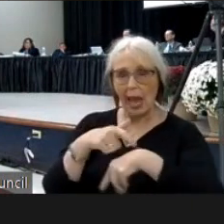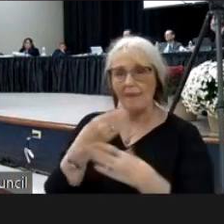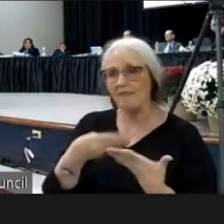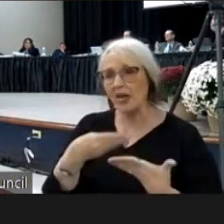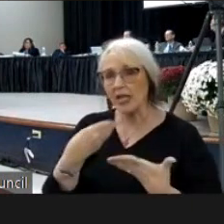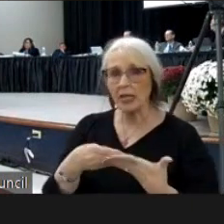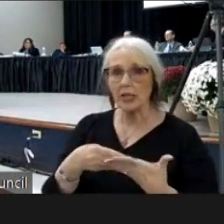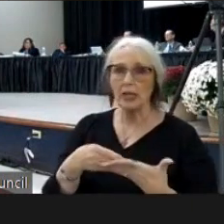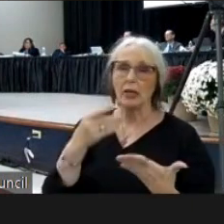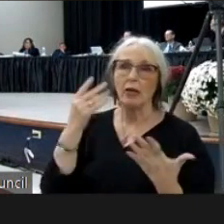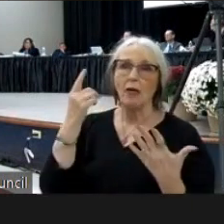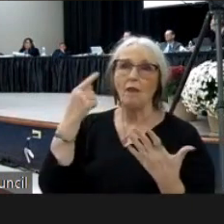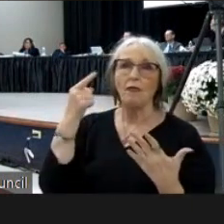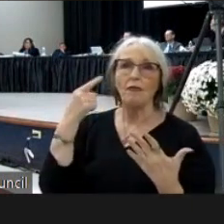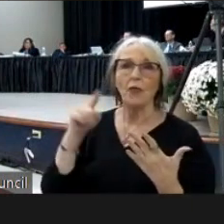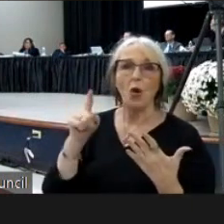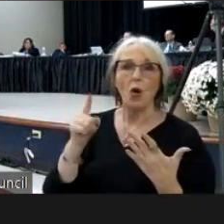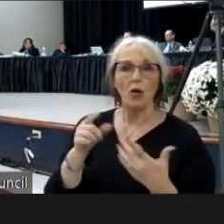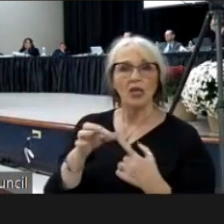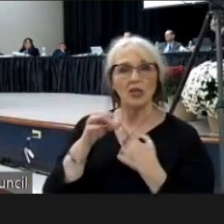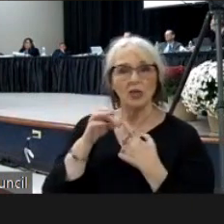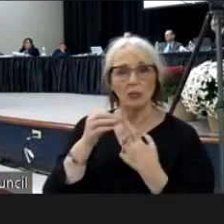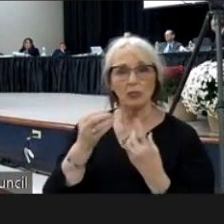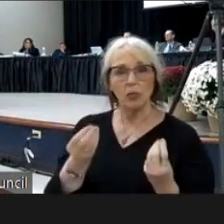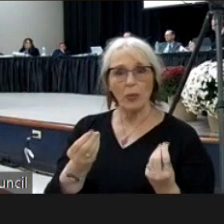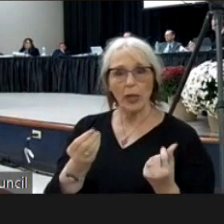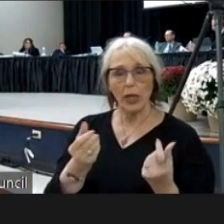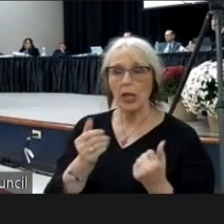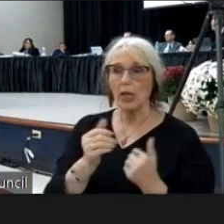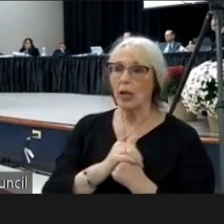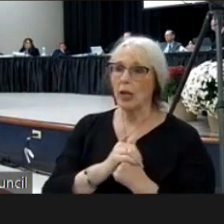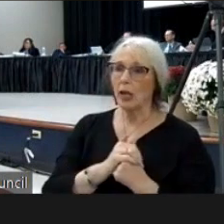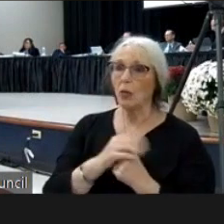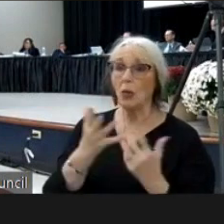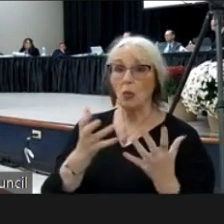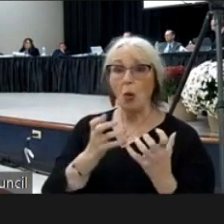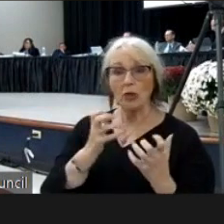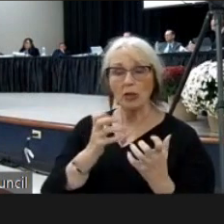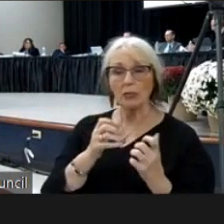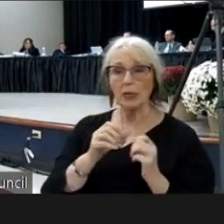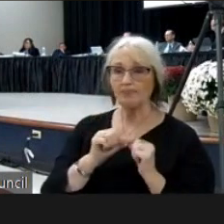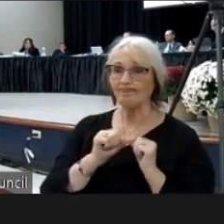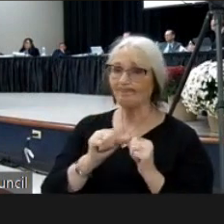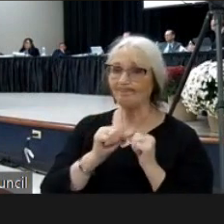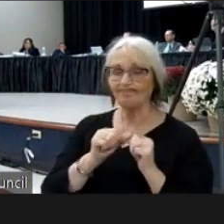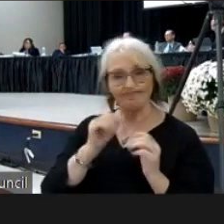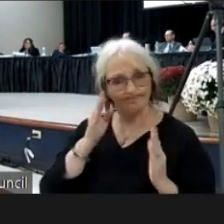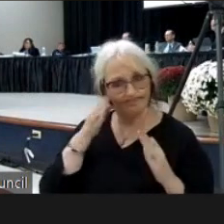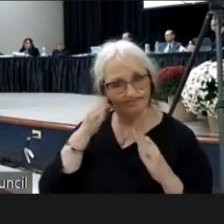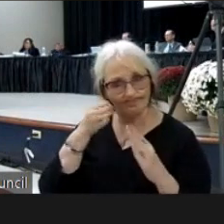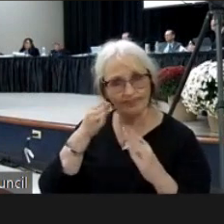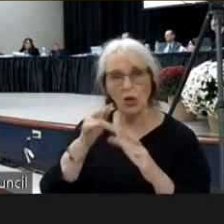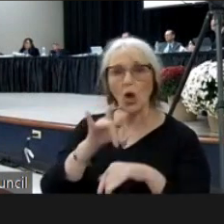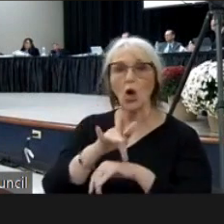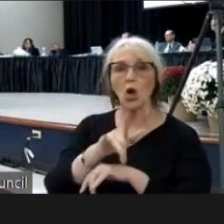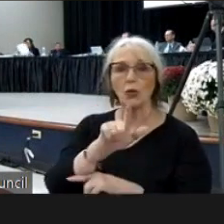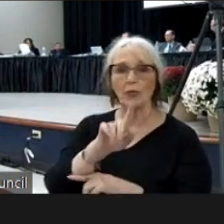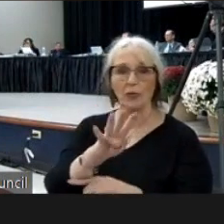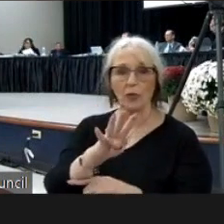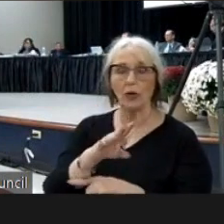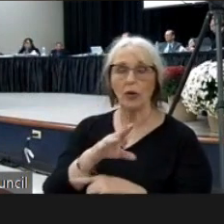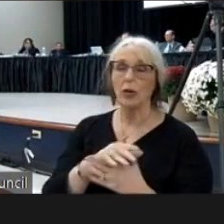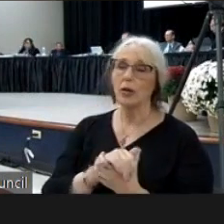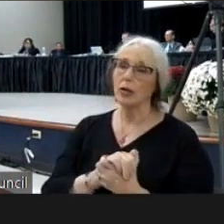to some of the unique properties of the site. But we want to be on track for construction in early 2022. So again,